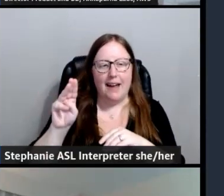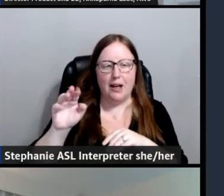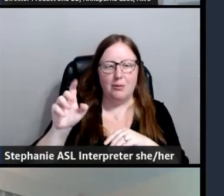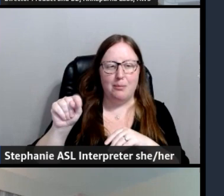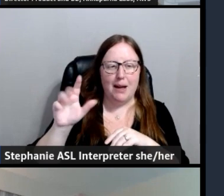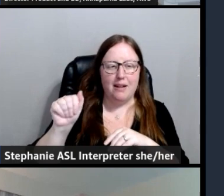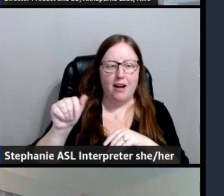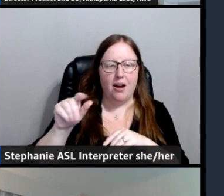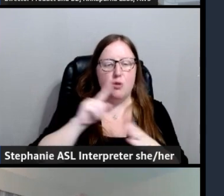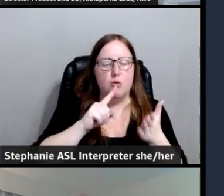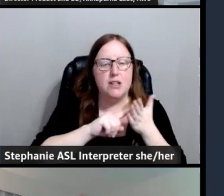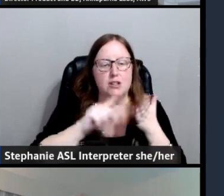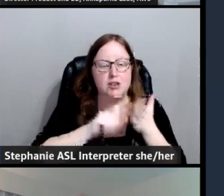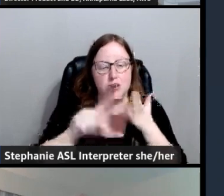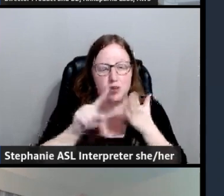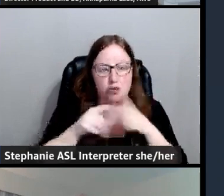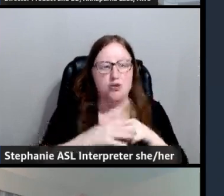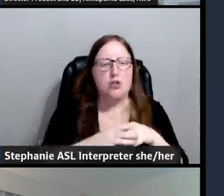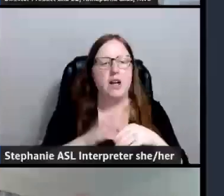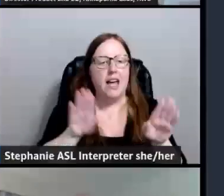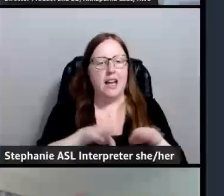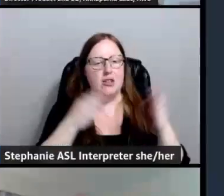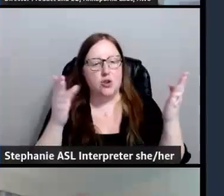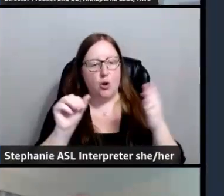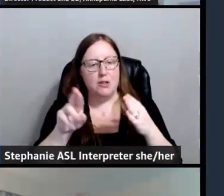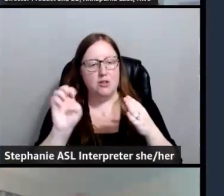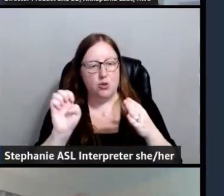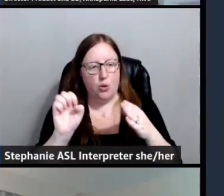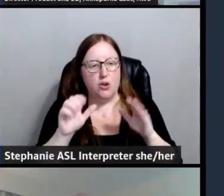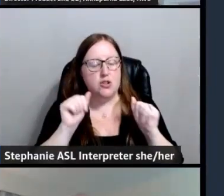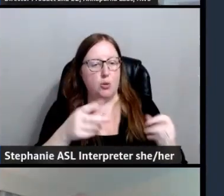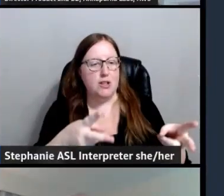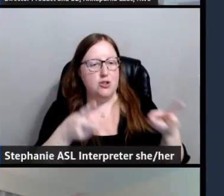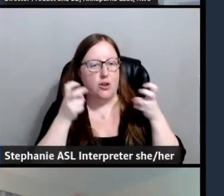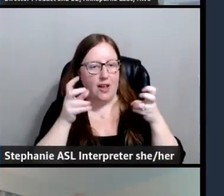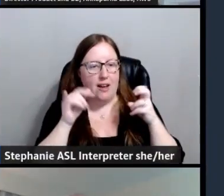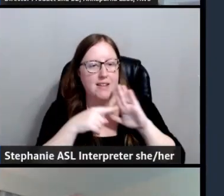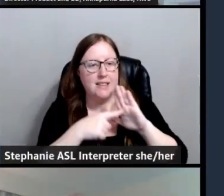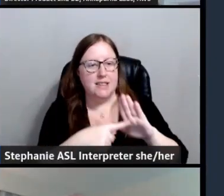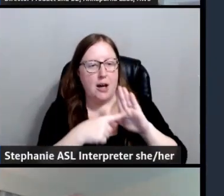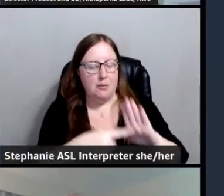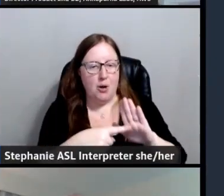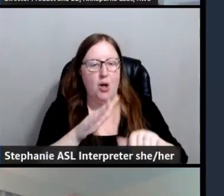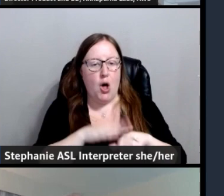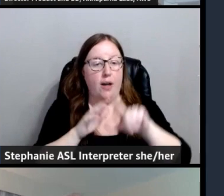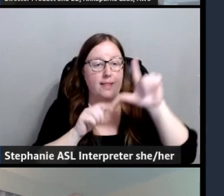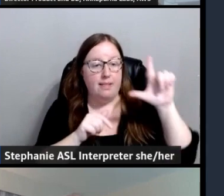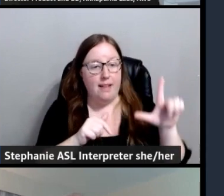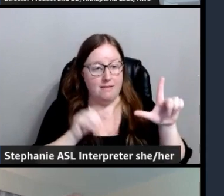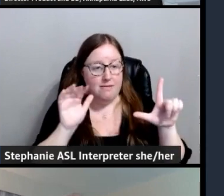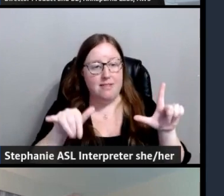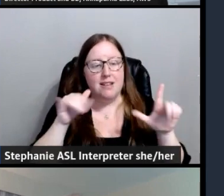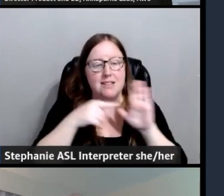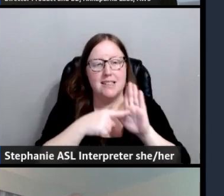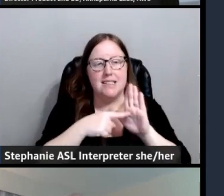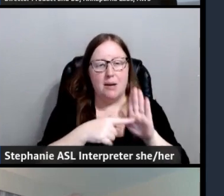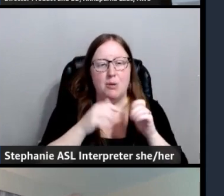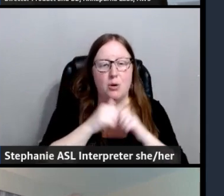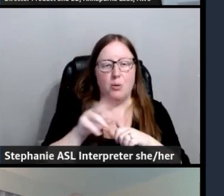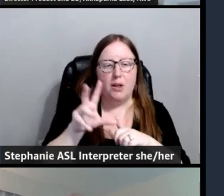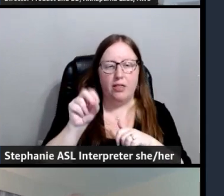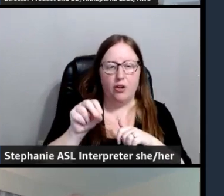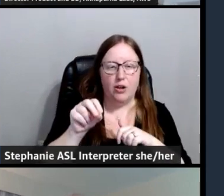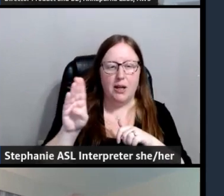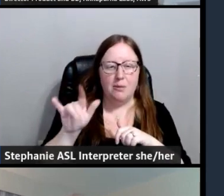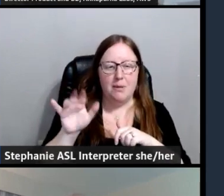Research, and it's open source, so we could take it. So this is an example on the left side. This is an example with a 30 billion